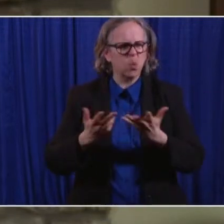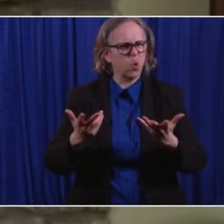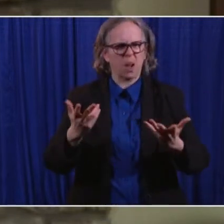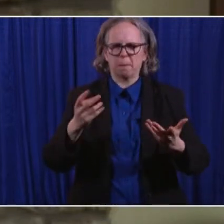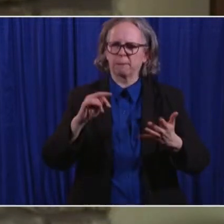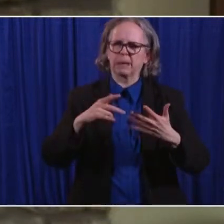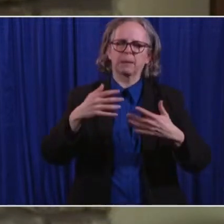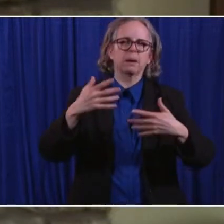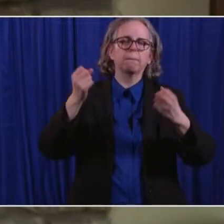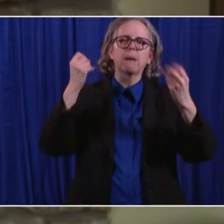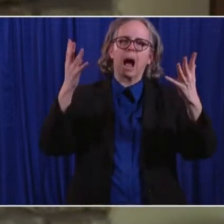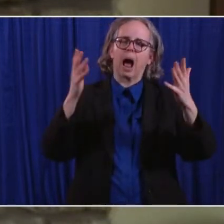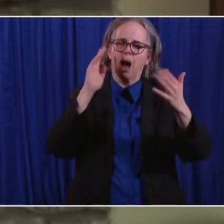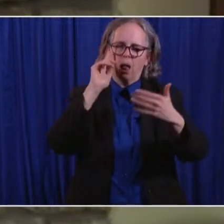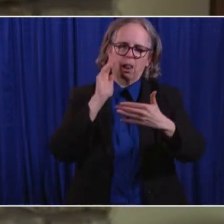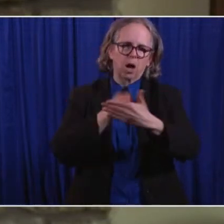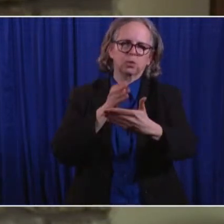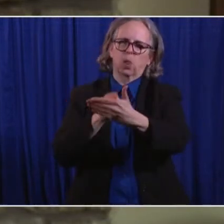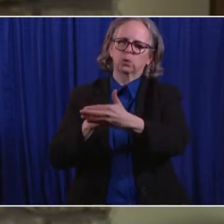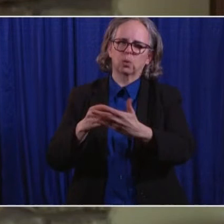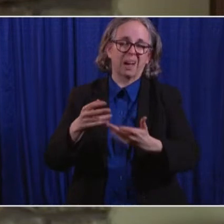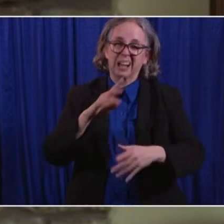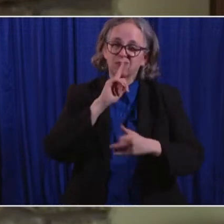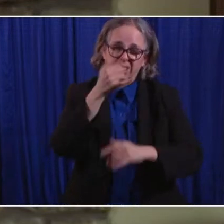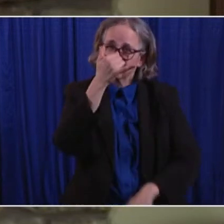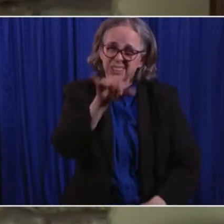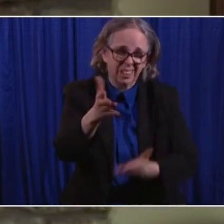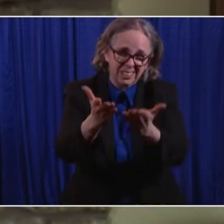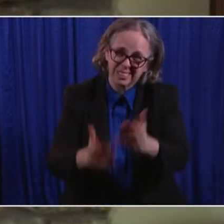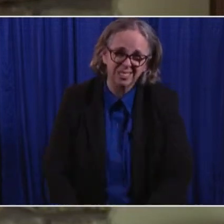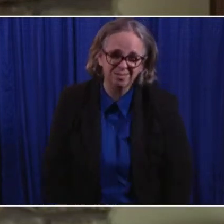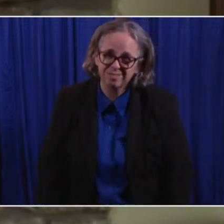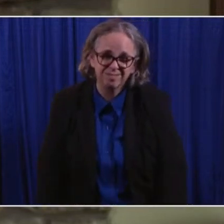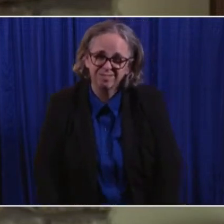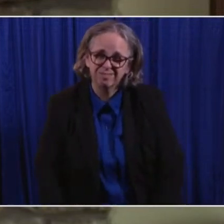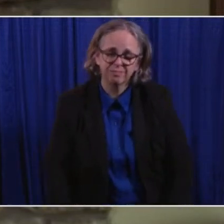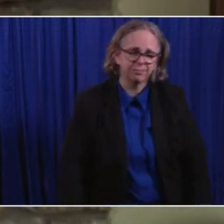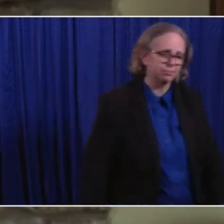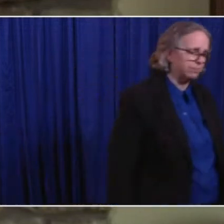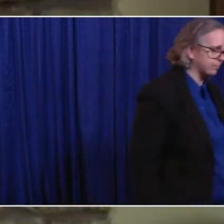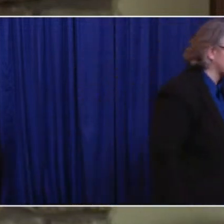Next question is from Matt Wright at WJW in Cleveland.